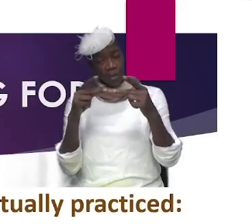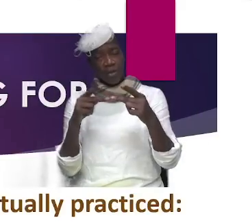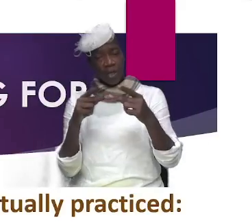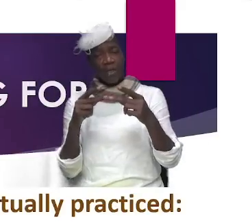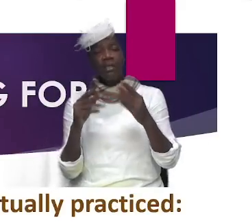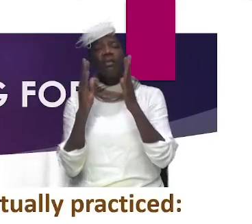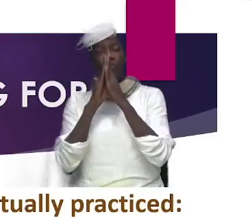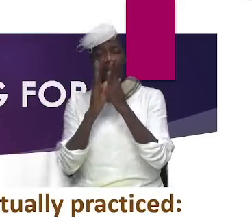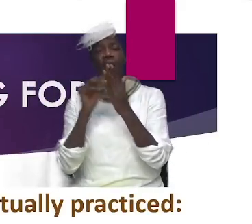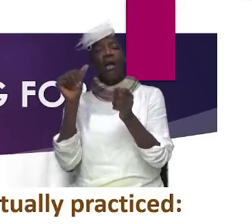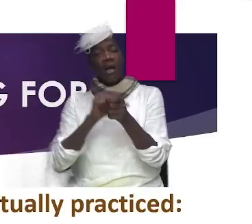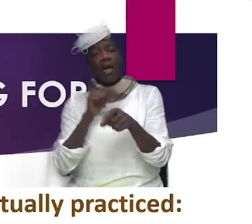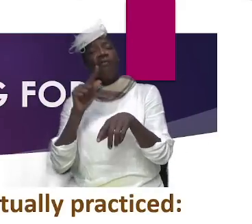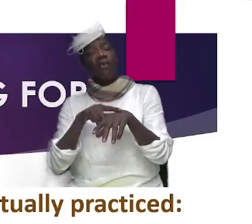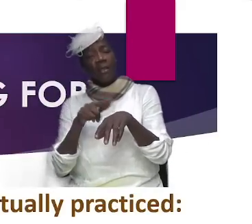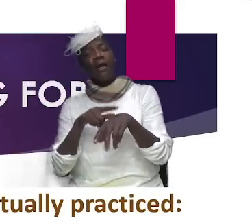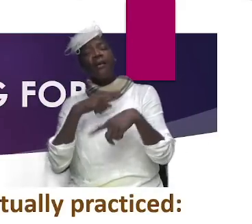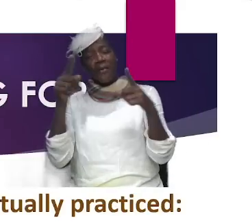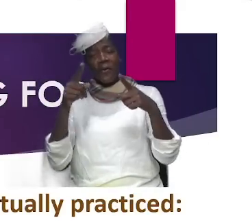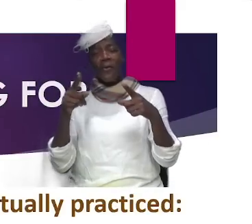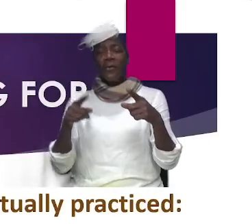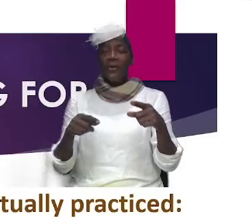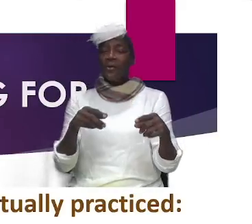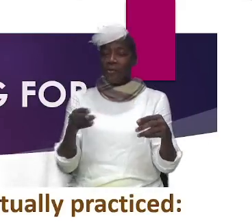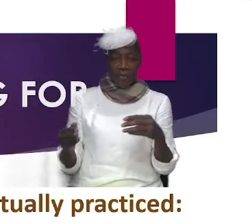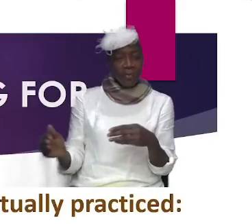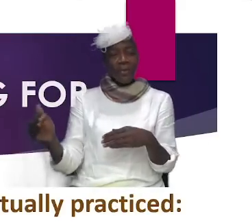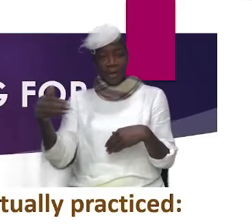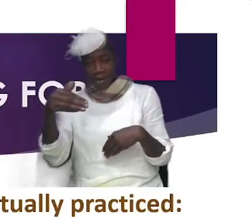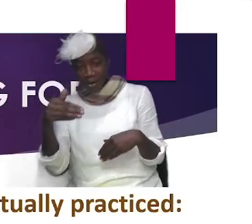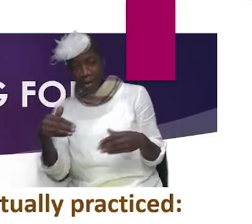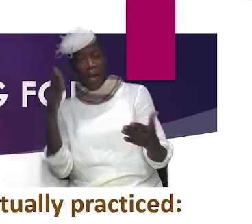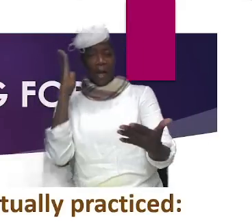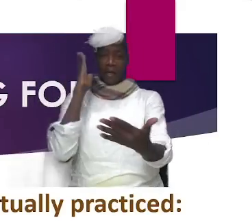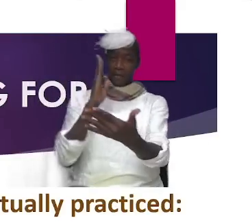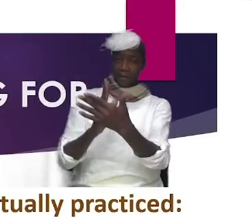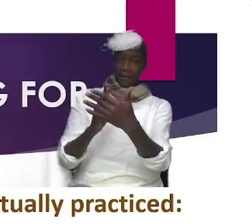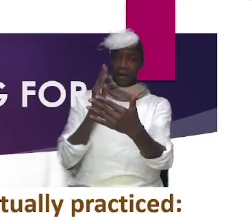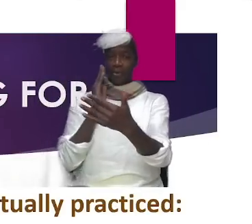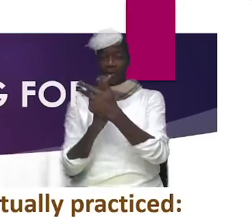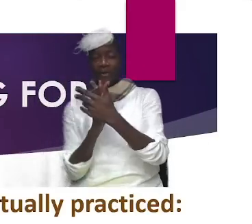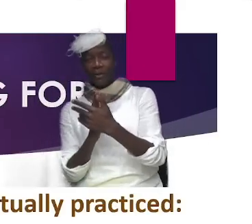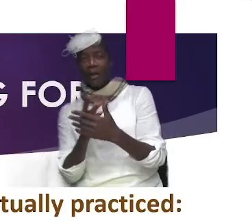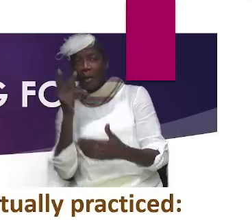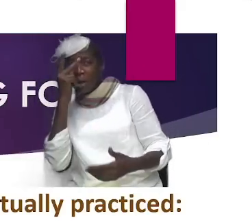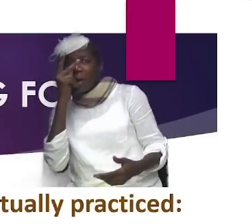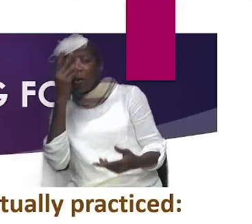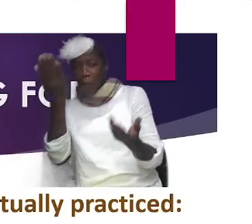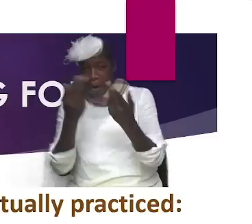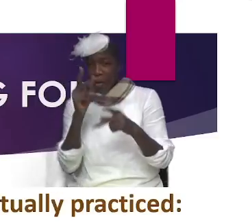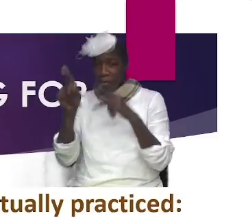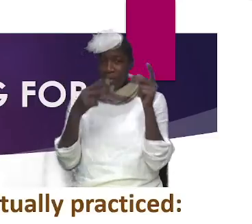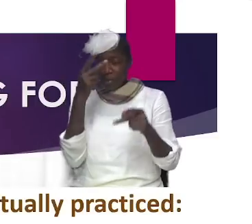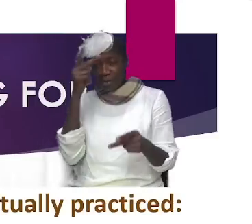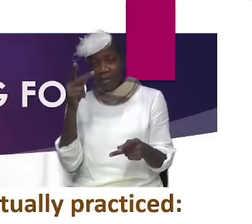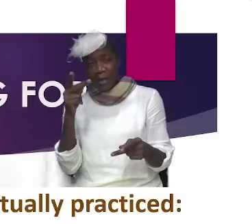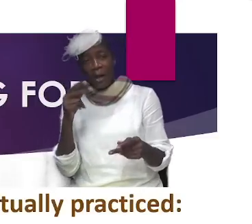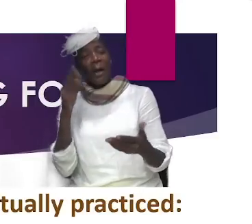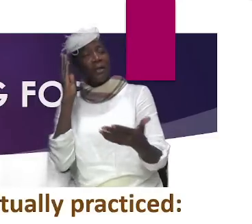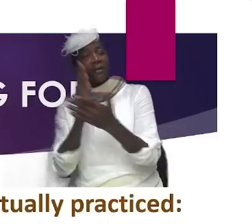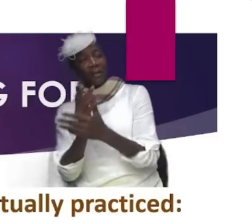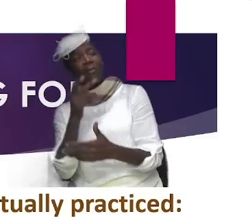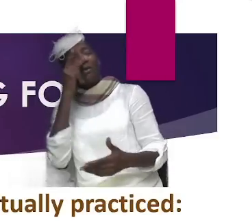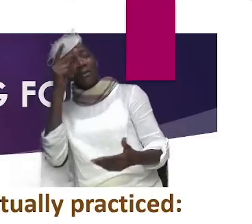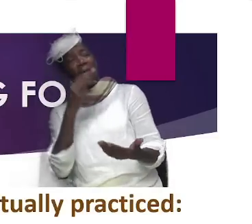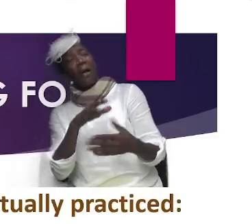time you go around a corner, you stop and you lift your hand right out there and you're carrying on for people to see you and call you holy. Okay, they call you holy and